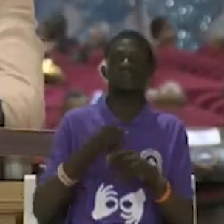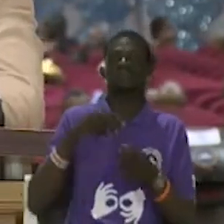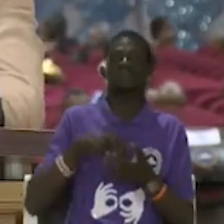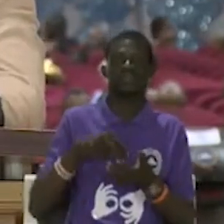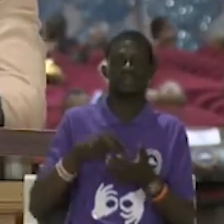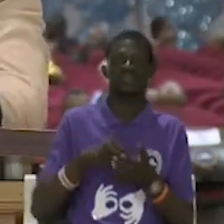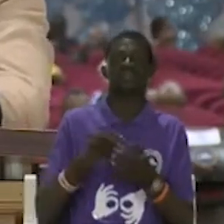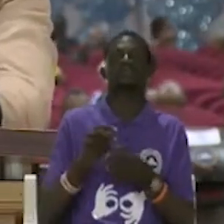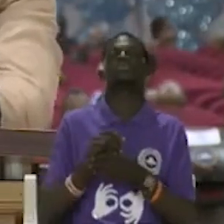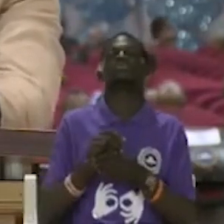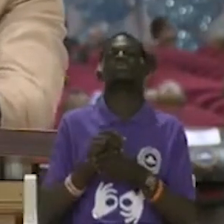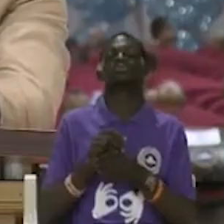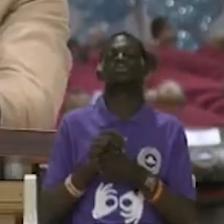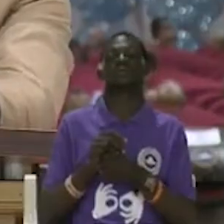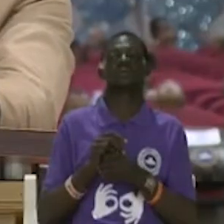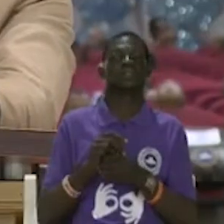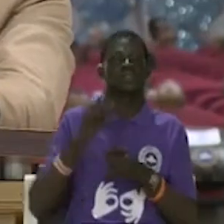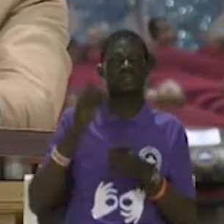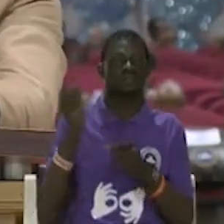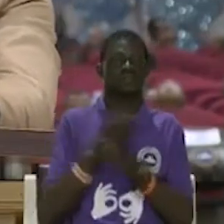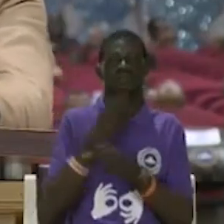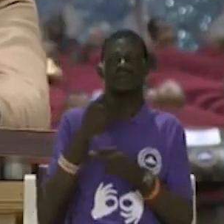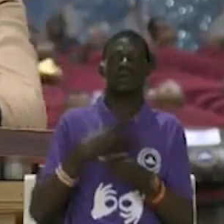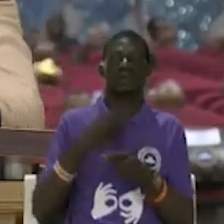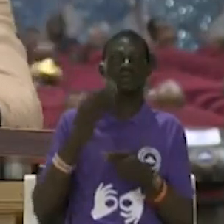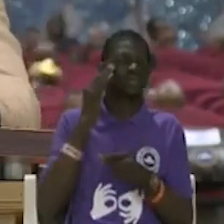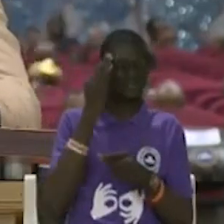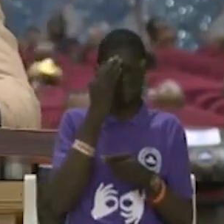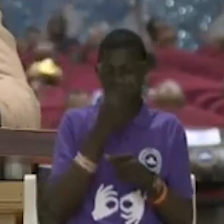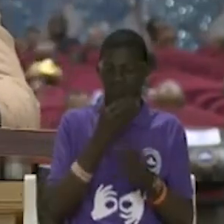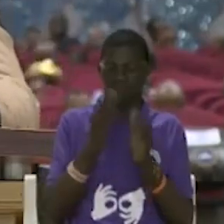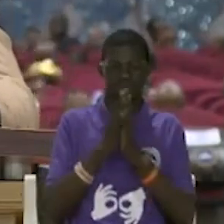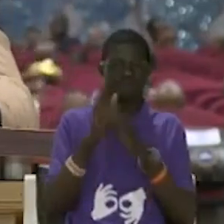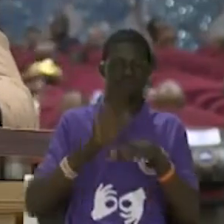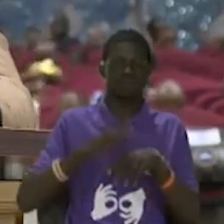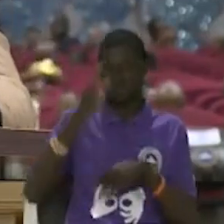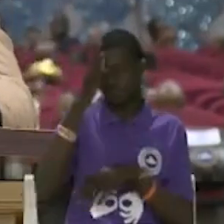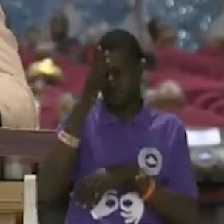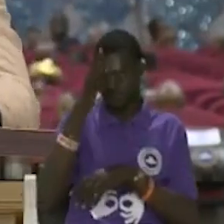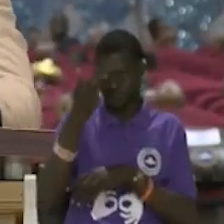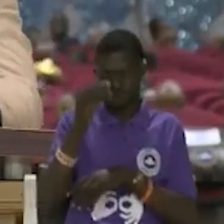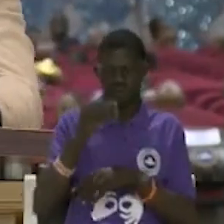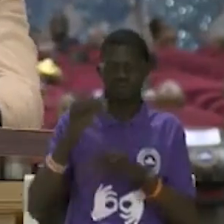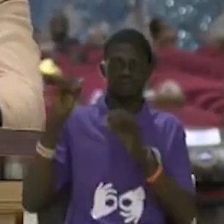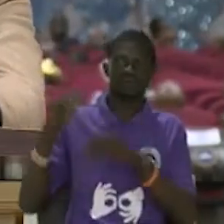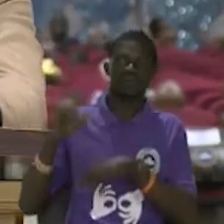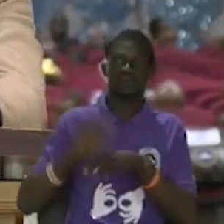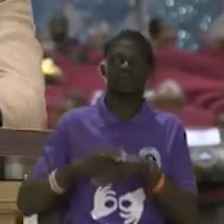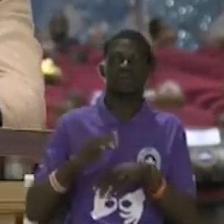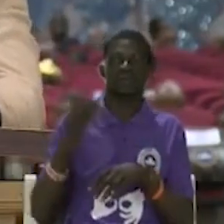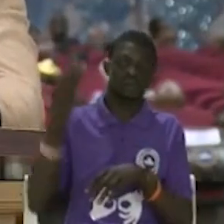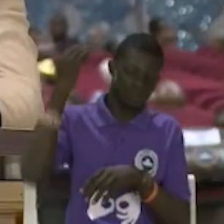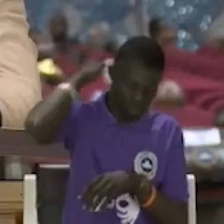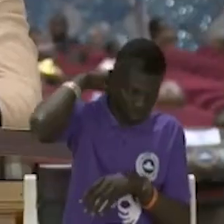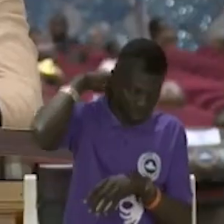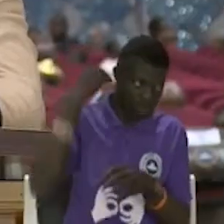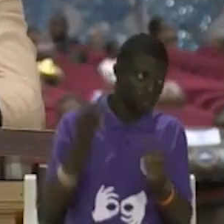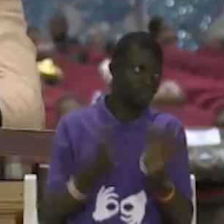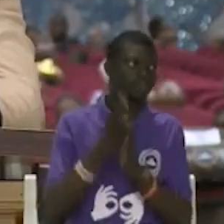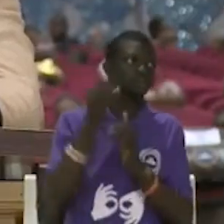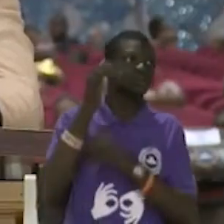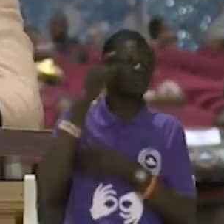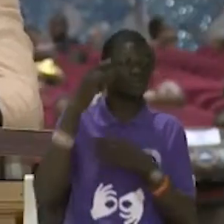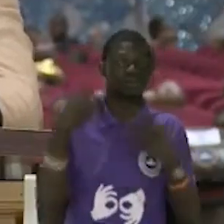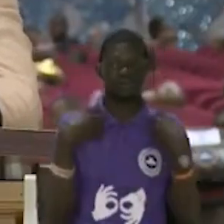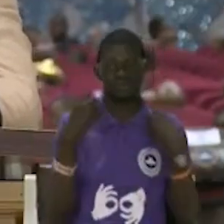up. She took the handkerchief prayed on by Daddy Gio, placed it on her back, and asked God for